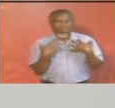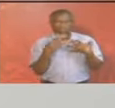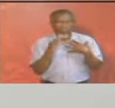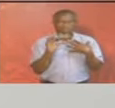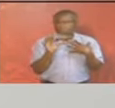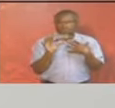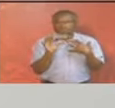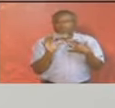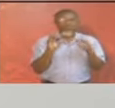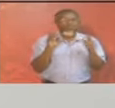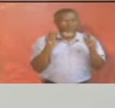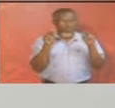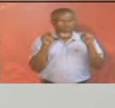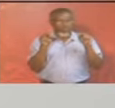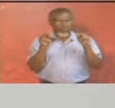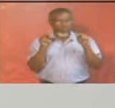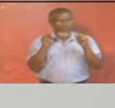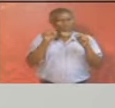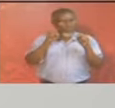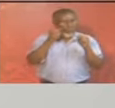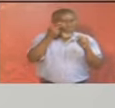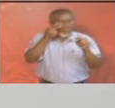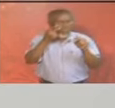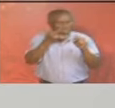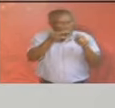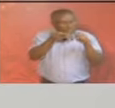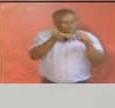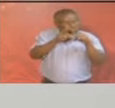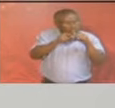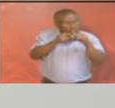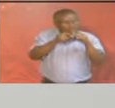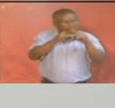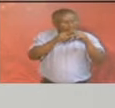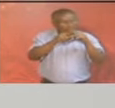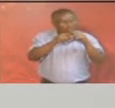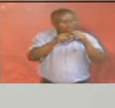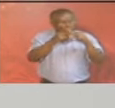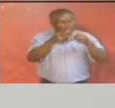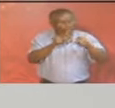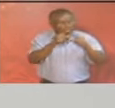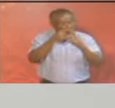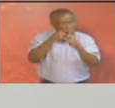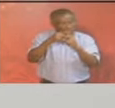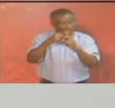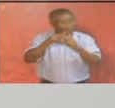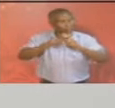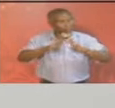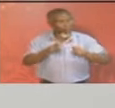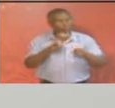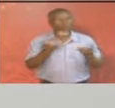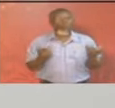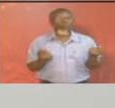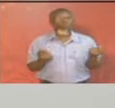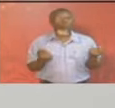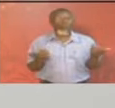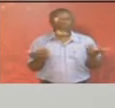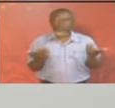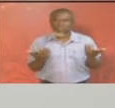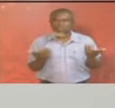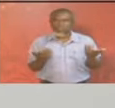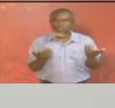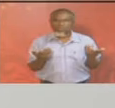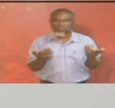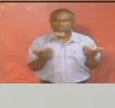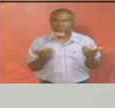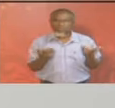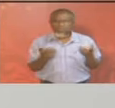fact that we're seeing an increase in cases, so that we can modify our behaviors and so that we can actually reduce the spread by having